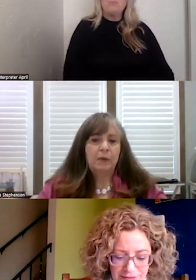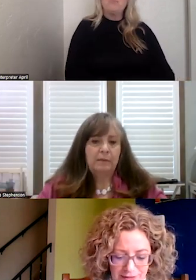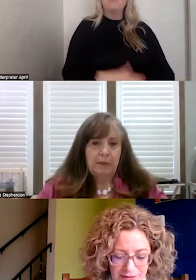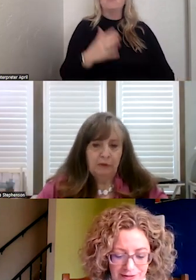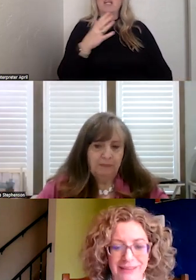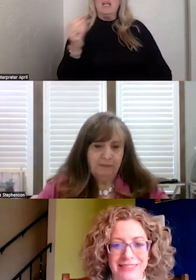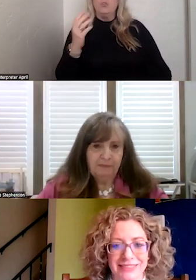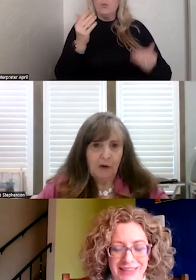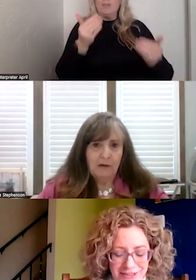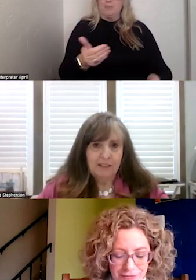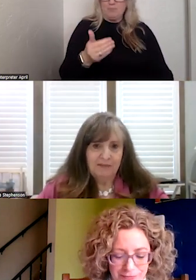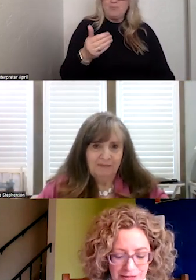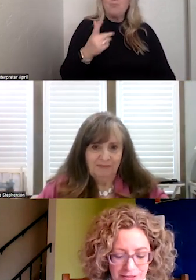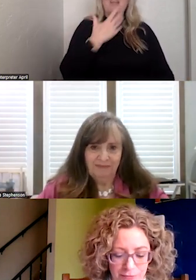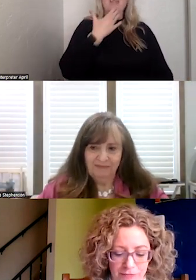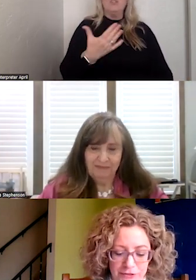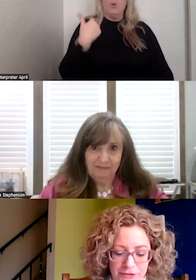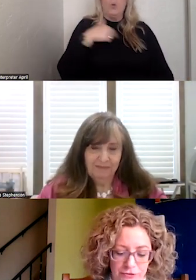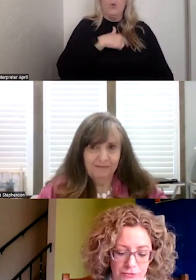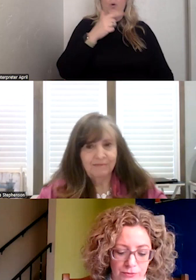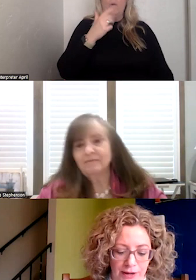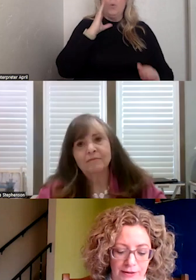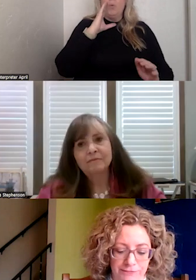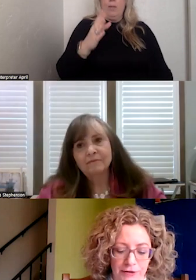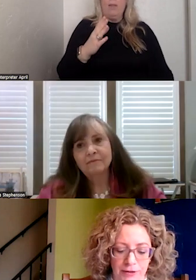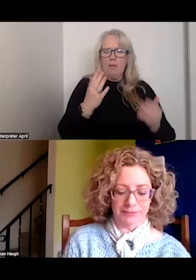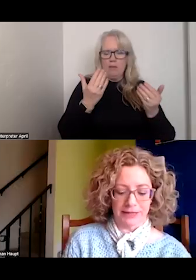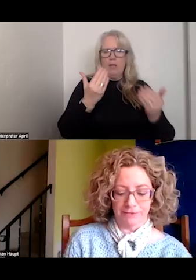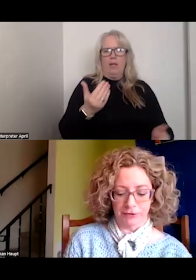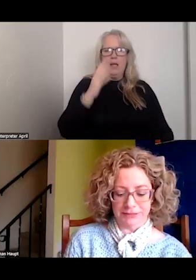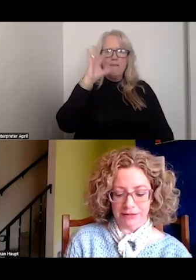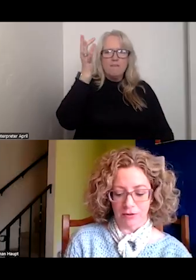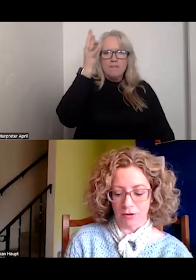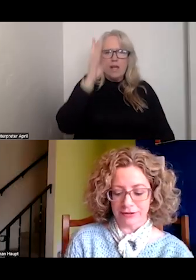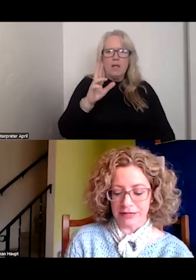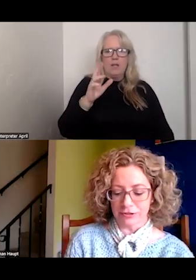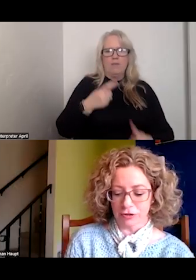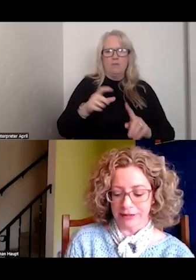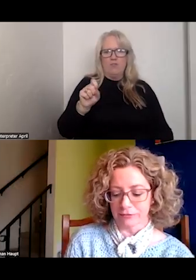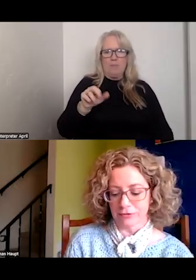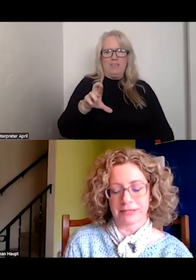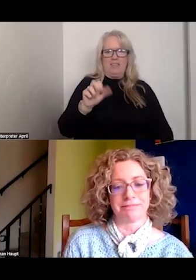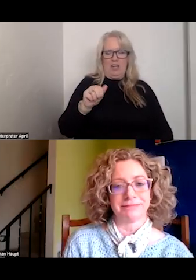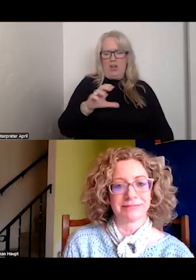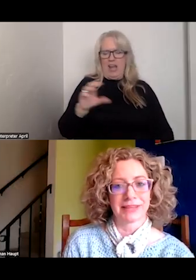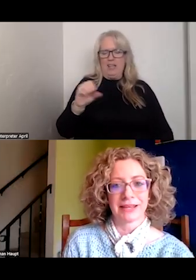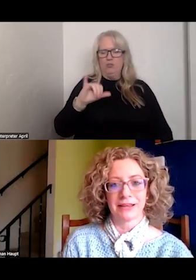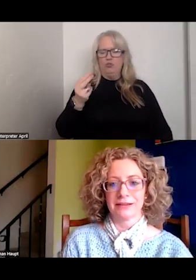move it. Thank you. We're now going to move it to a federal update from Sarah Corcoran and Joanna